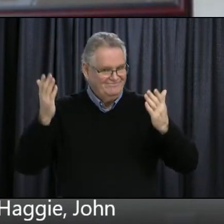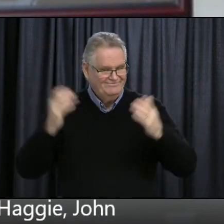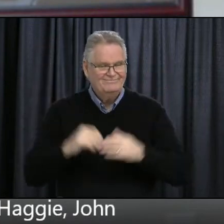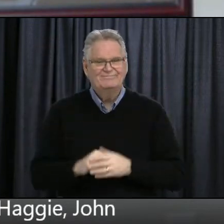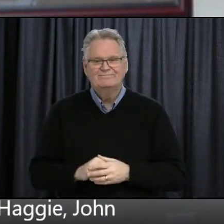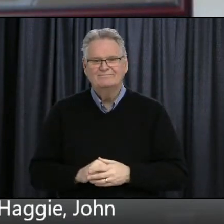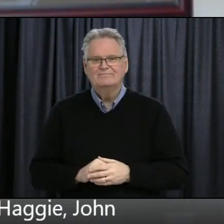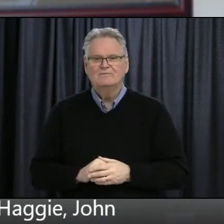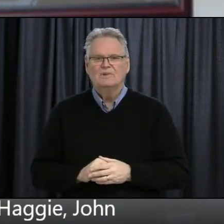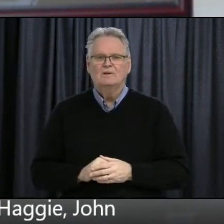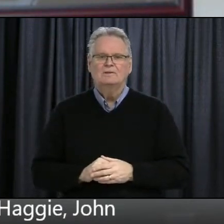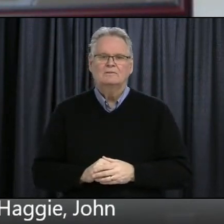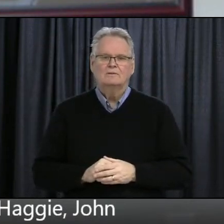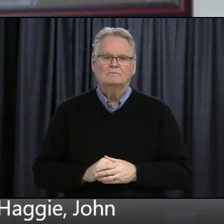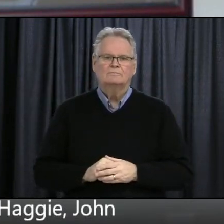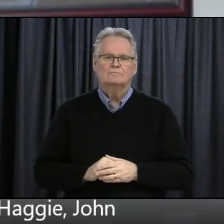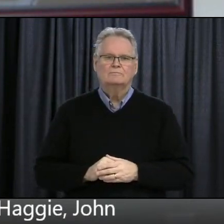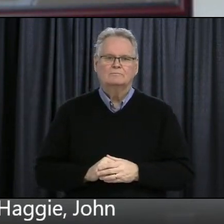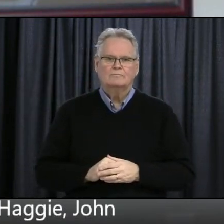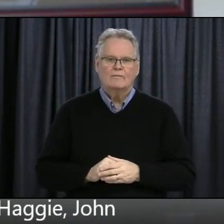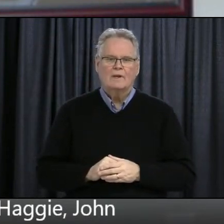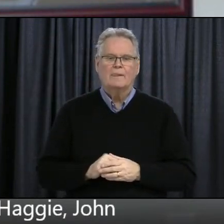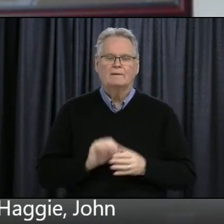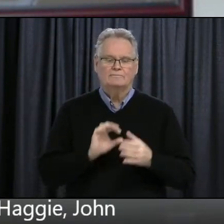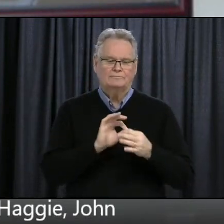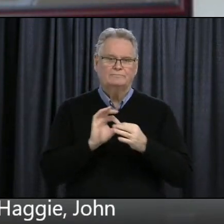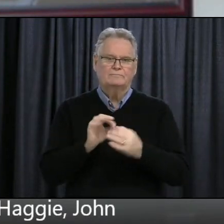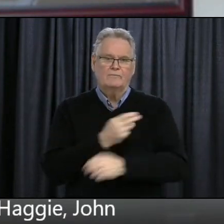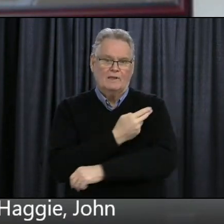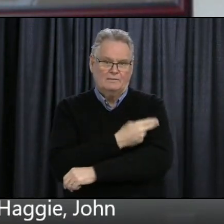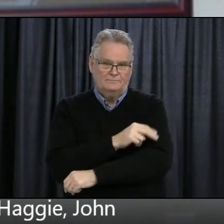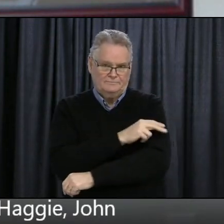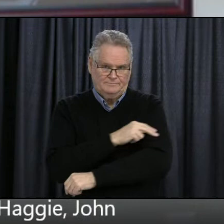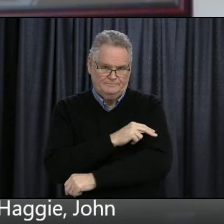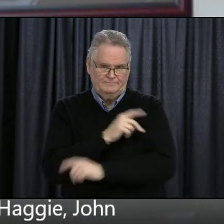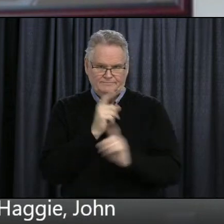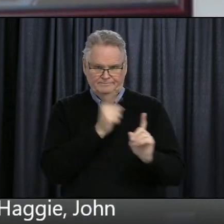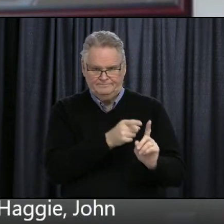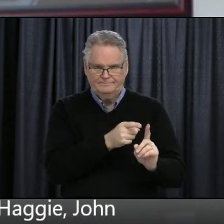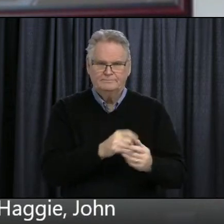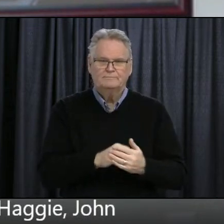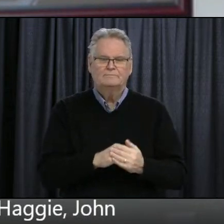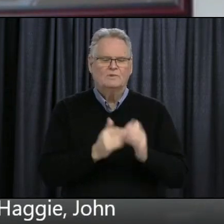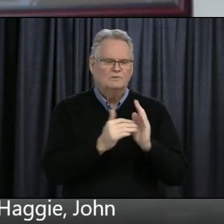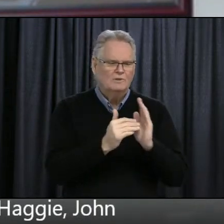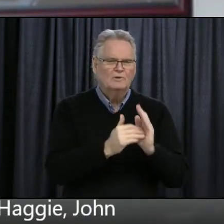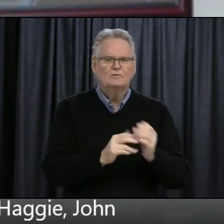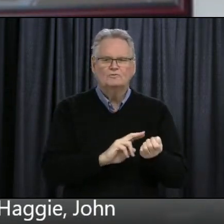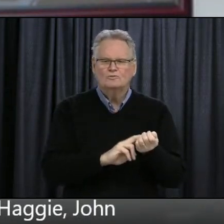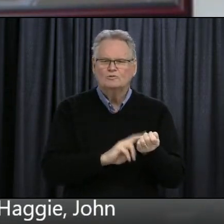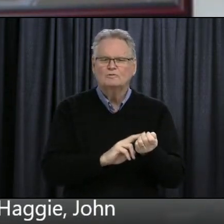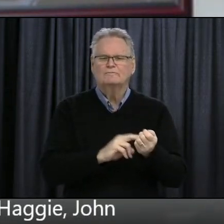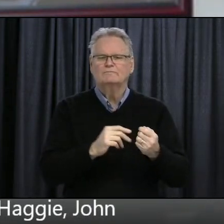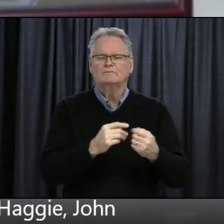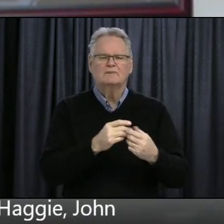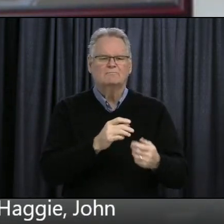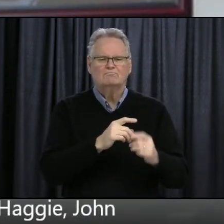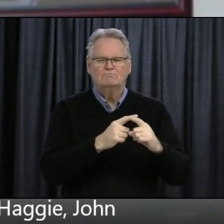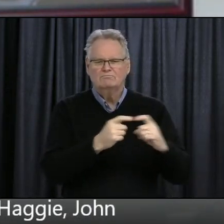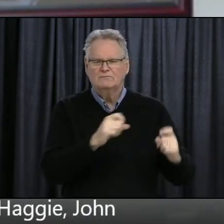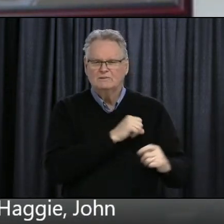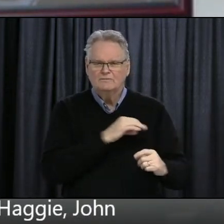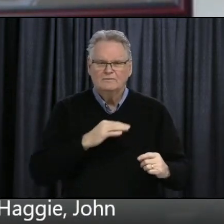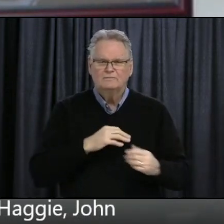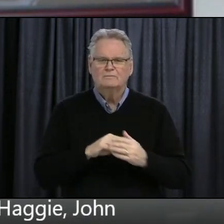at large, I think it's important to emphasize that medical care provided either by nurse practitioners, primary care physicians,